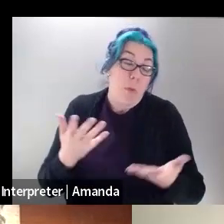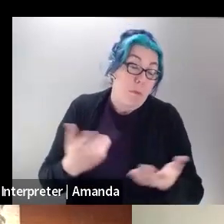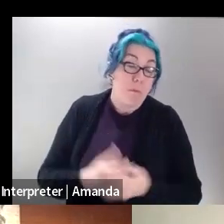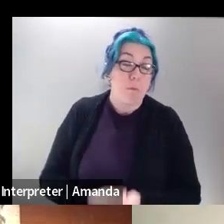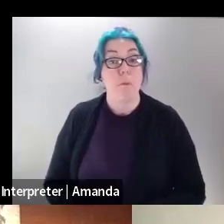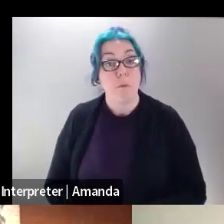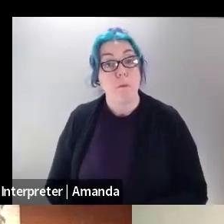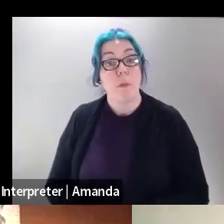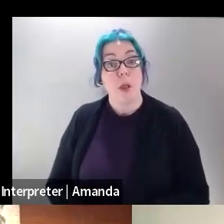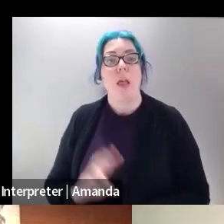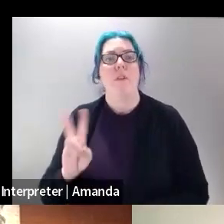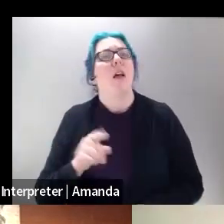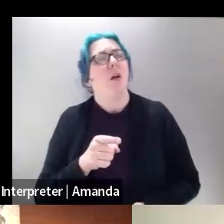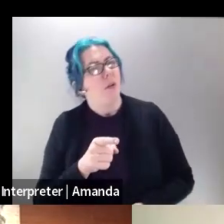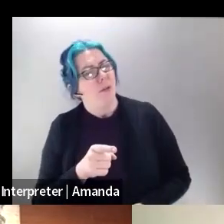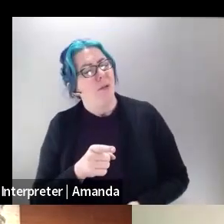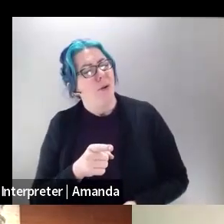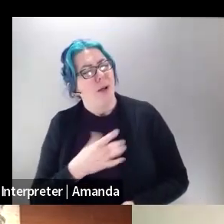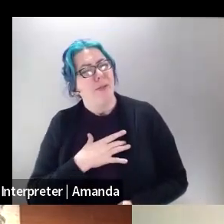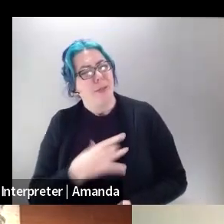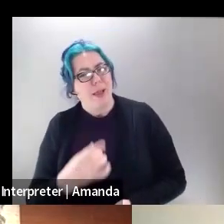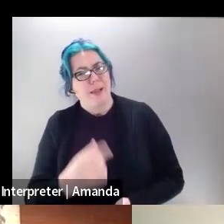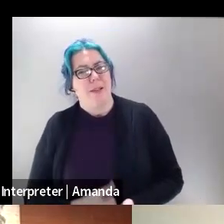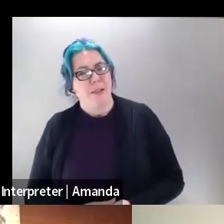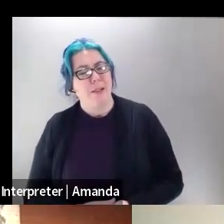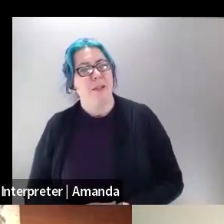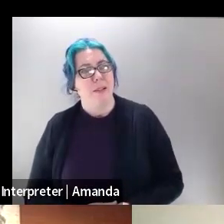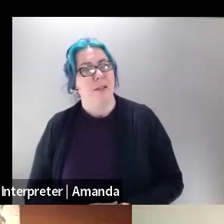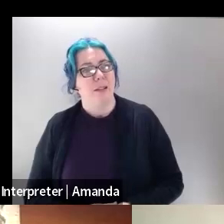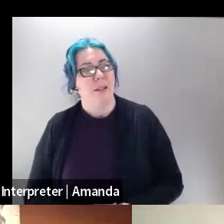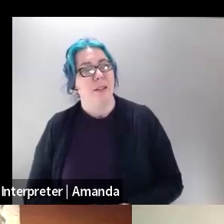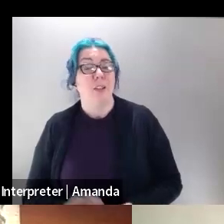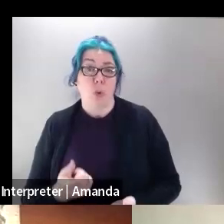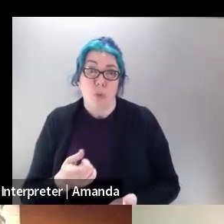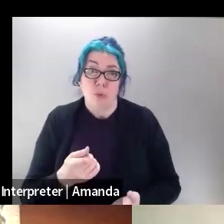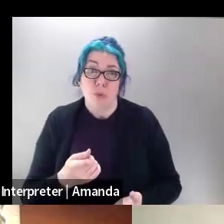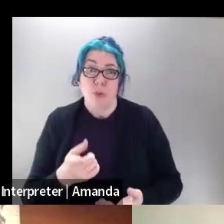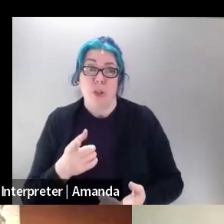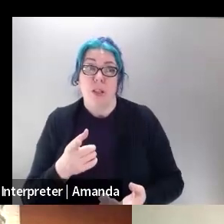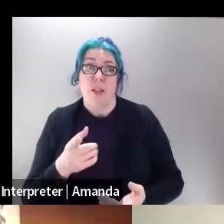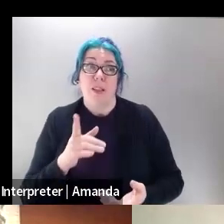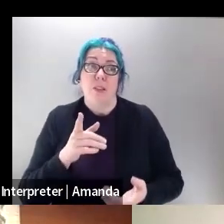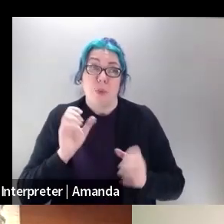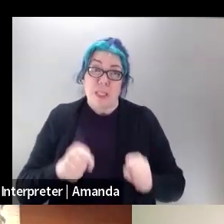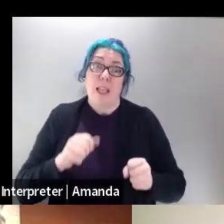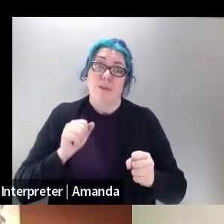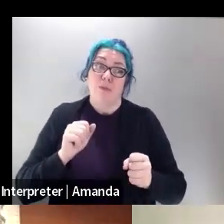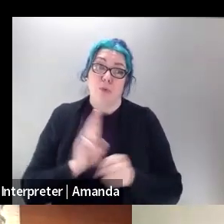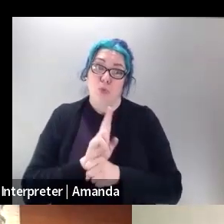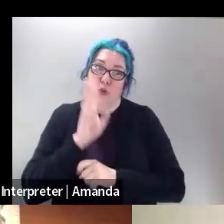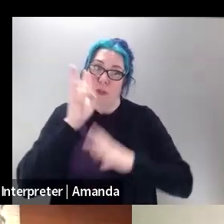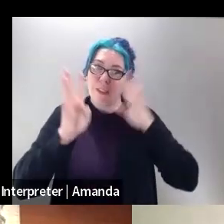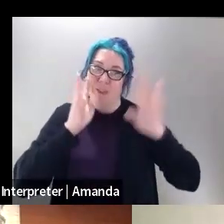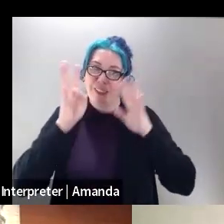yeah. Fun. So there's a creative aspect to this. There's a in Jenna's